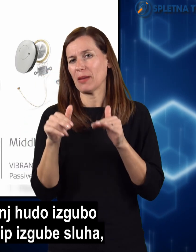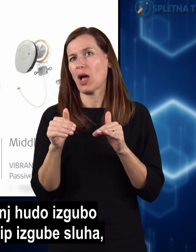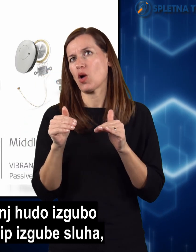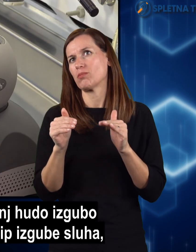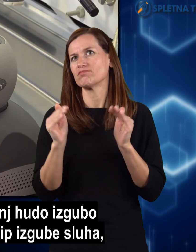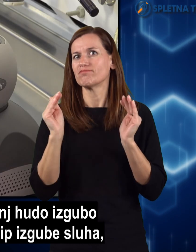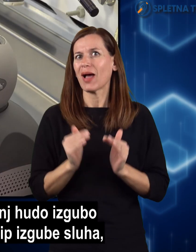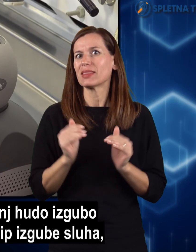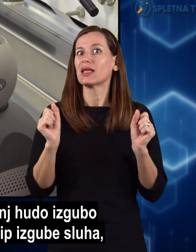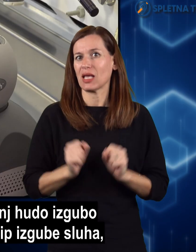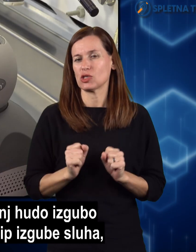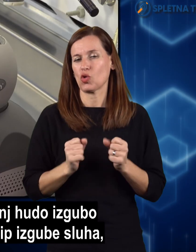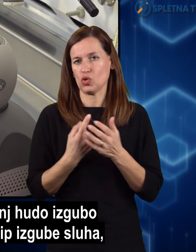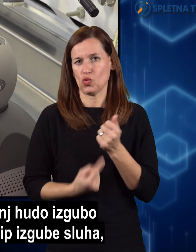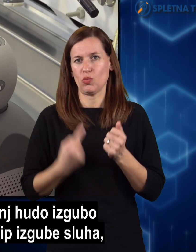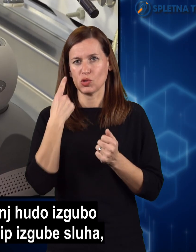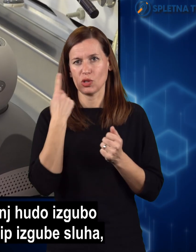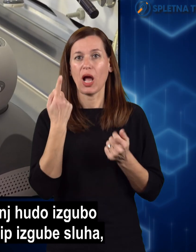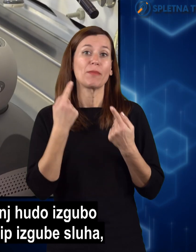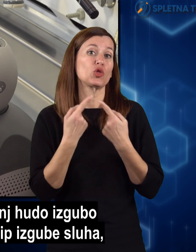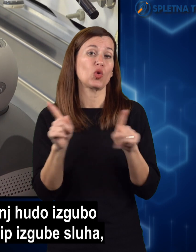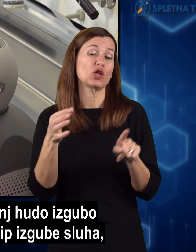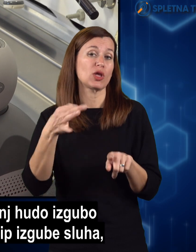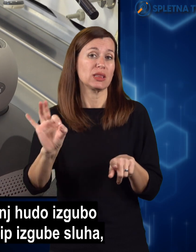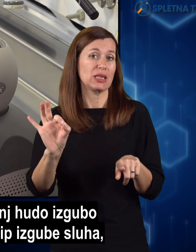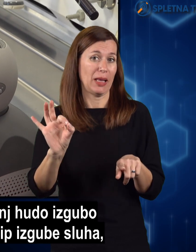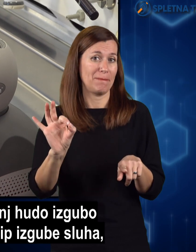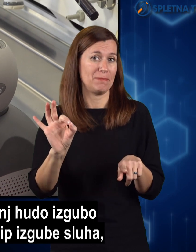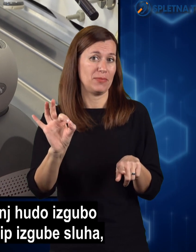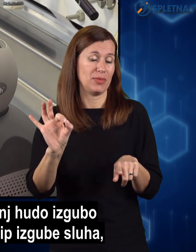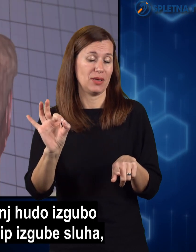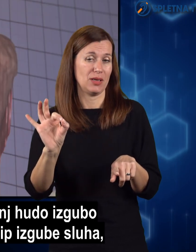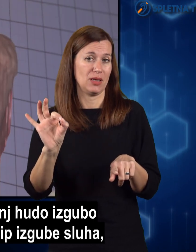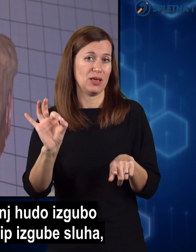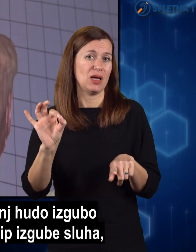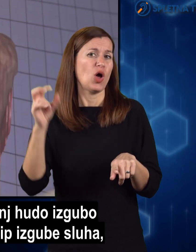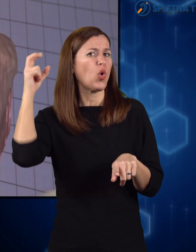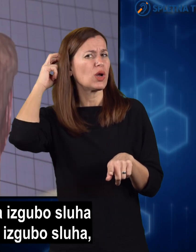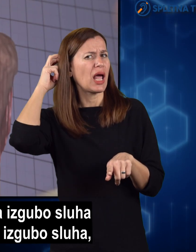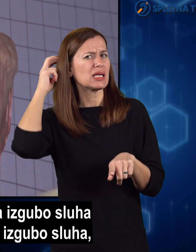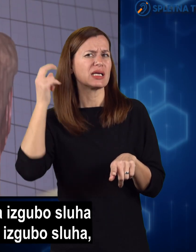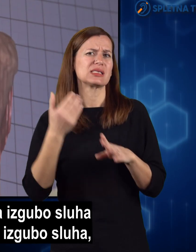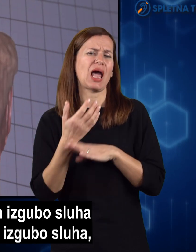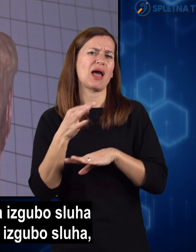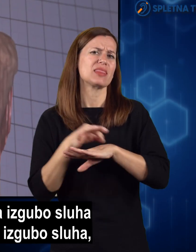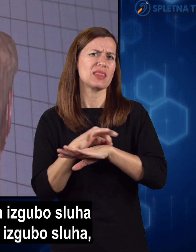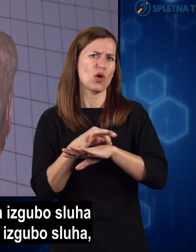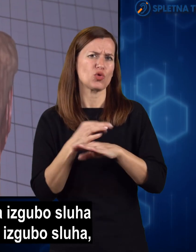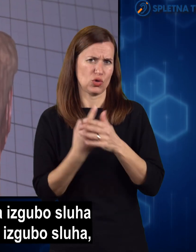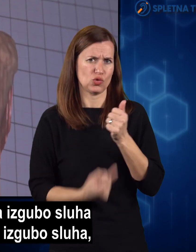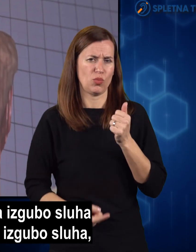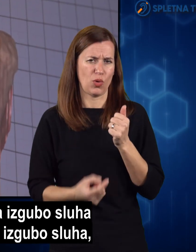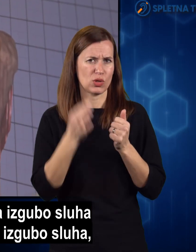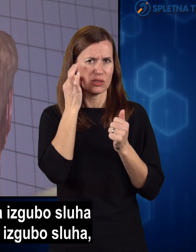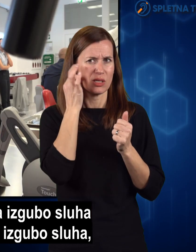for individuals that may have less severe hearing loss or a different type of hearing loss. A cochlear implant for sensory